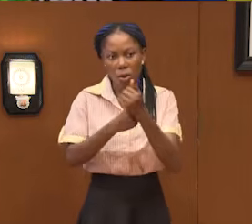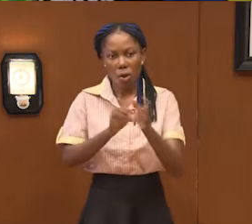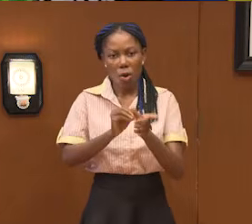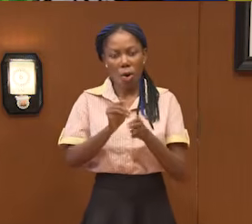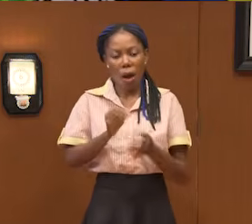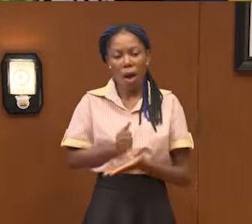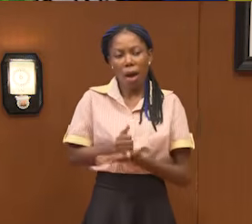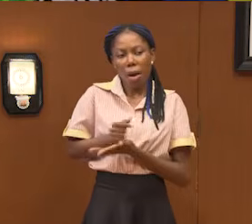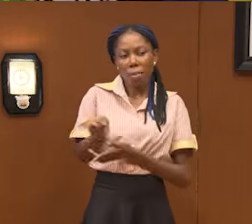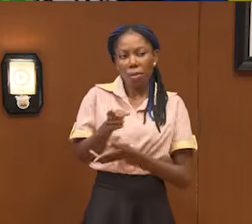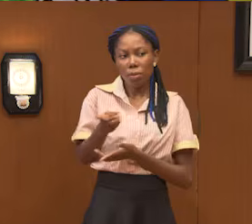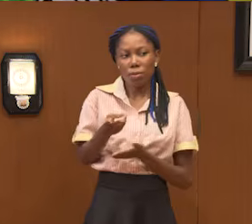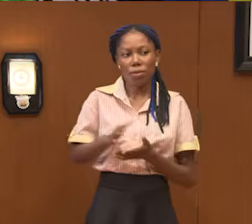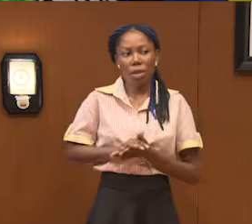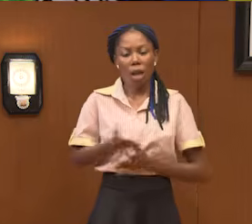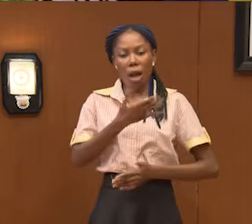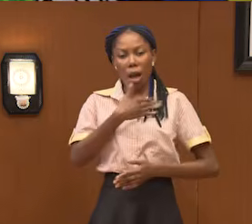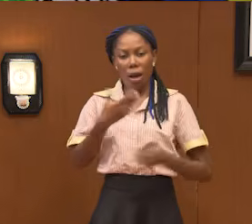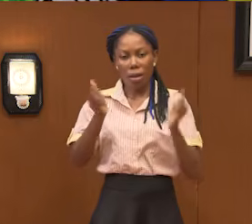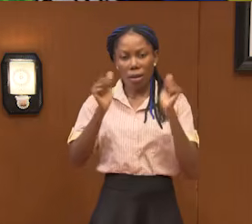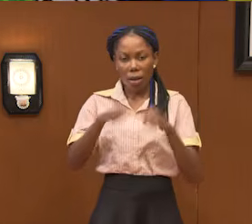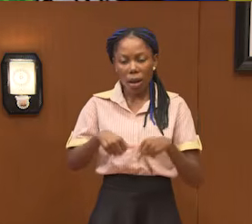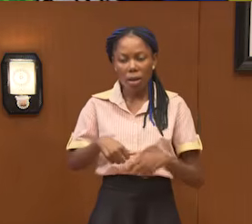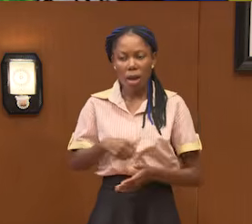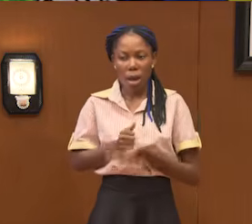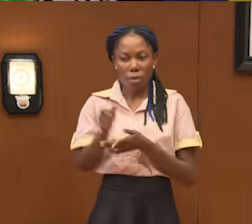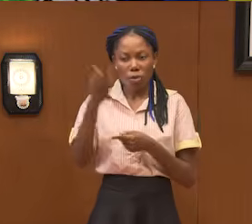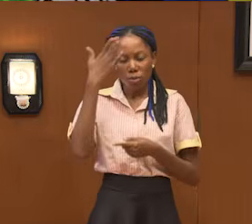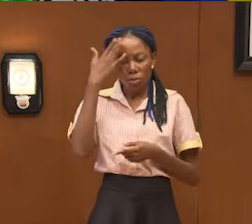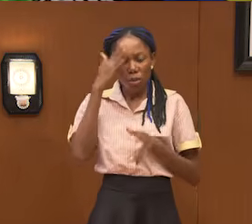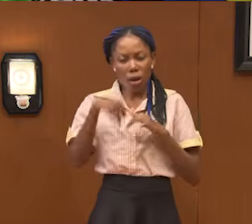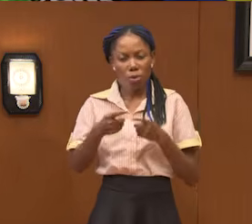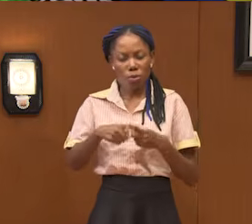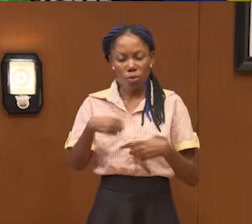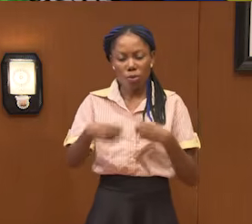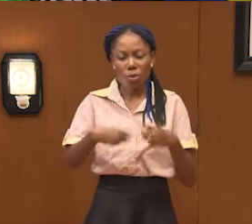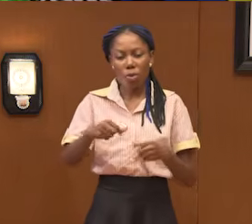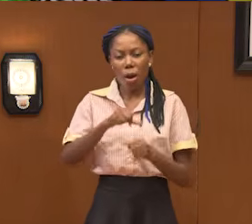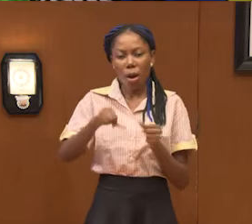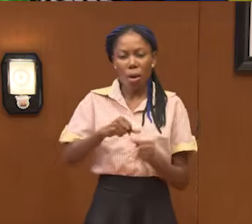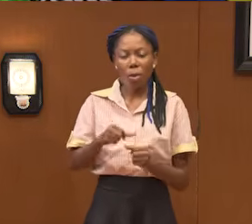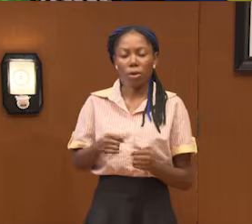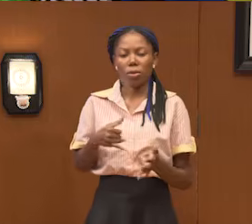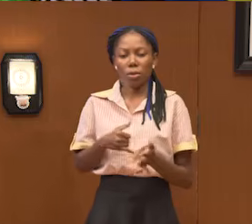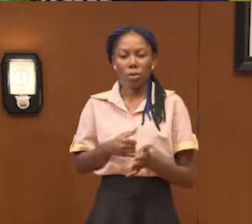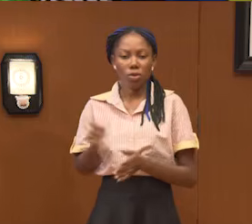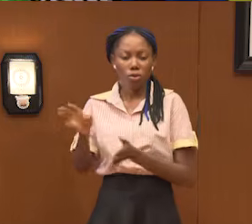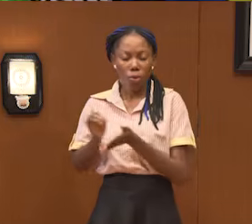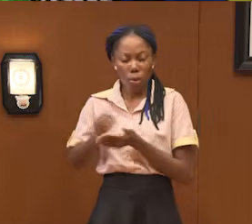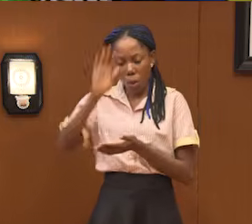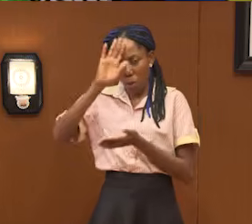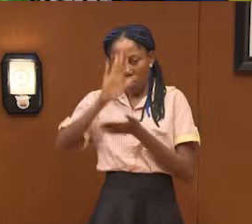And they let you know how to go about and the proper way. Do you understand, as a husband, to manage your